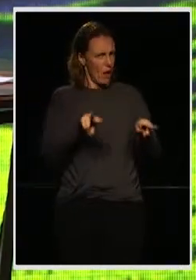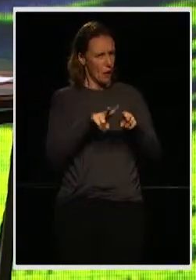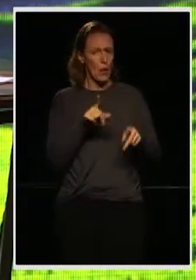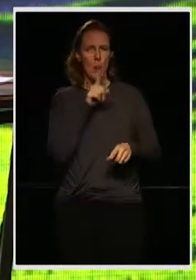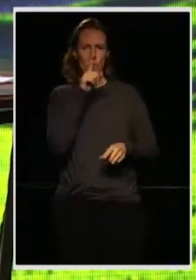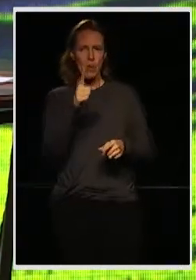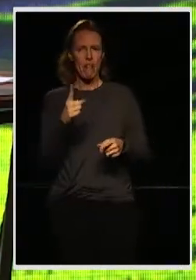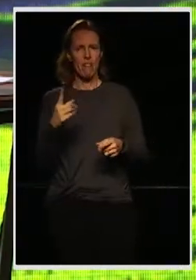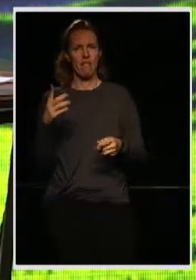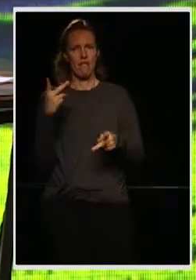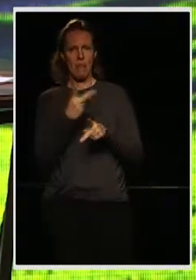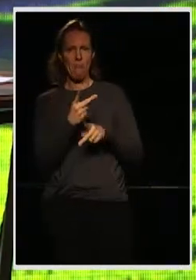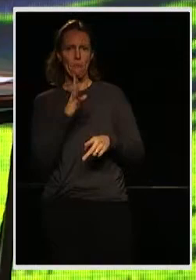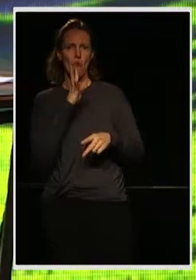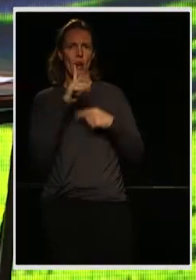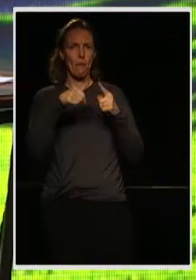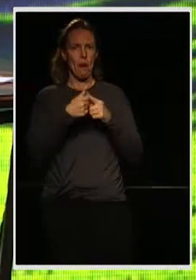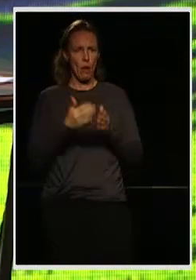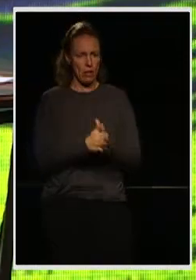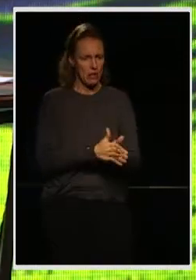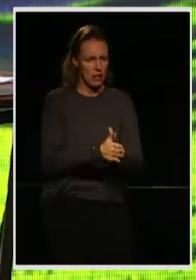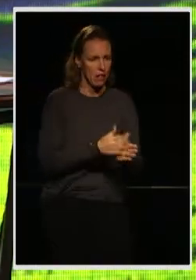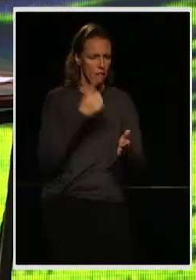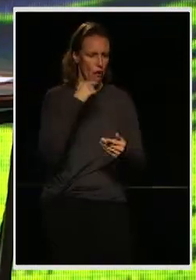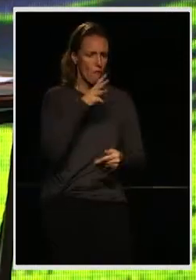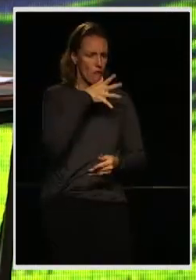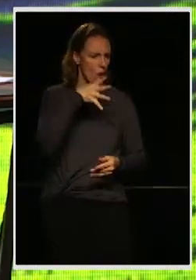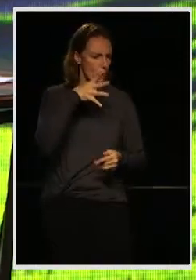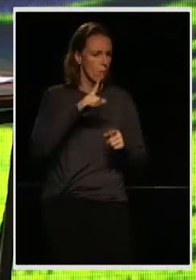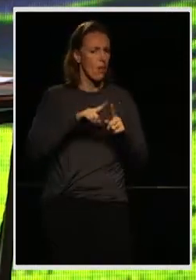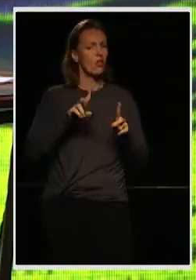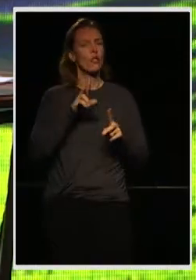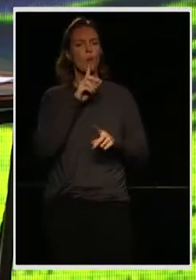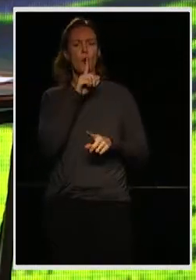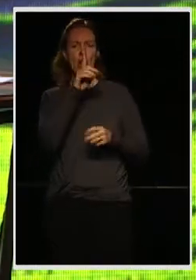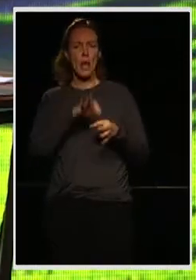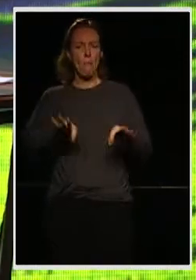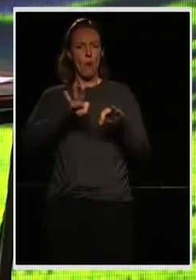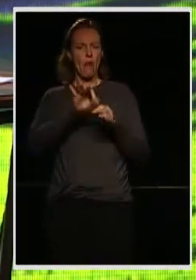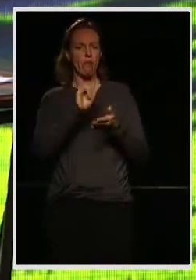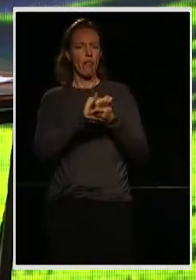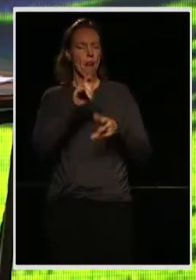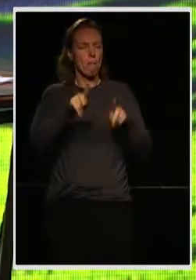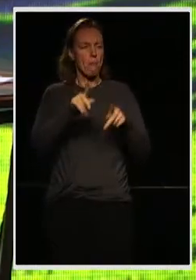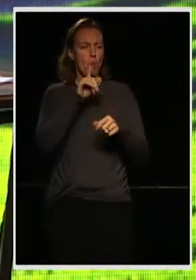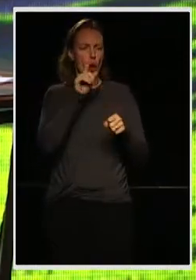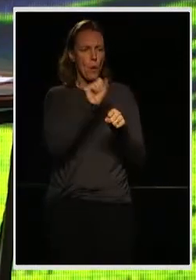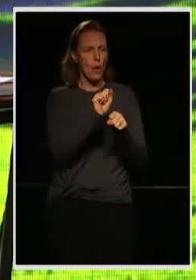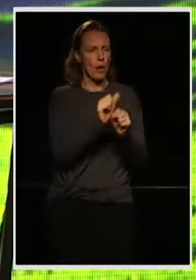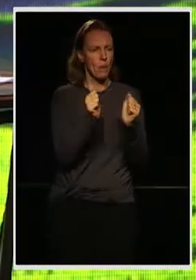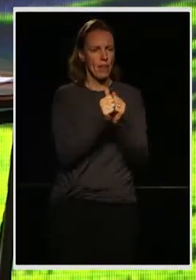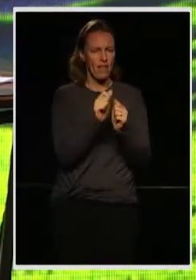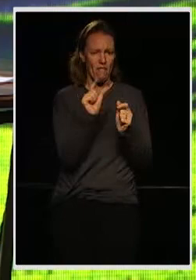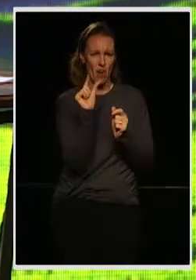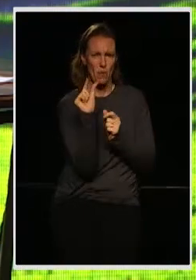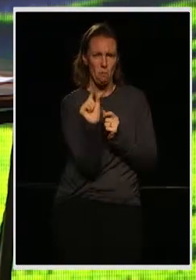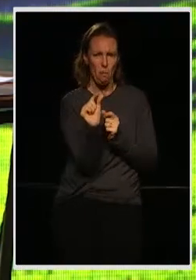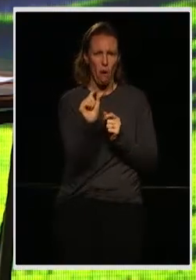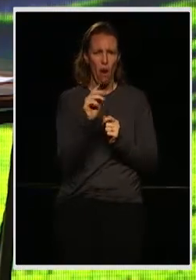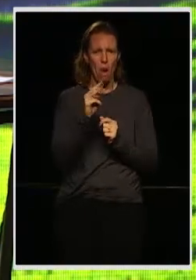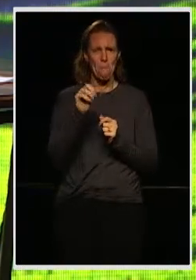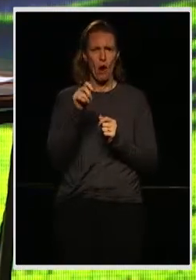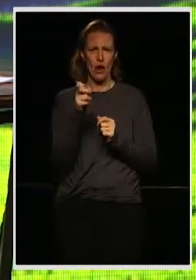about incentives to farmers. It is so important that people who are working with very low margins don't feel they have